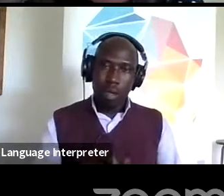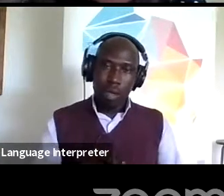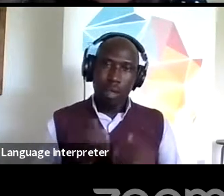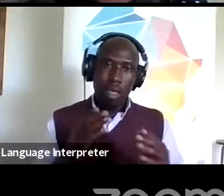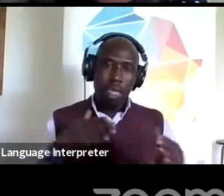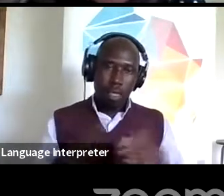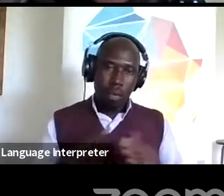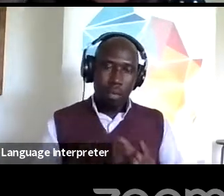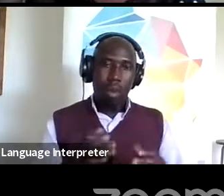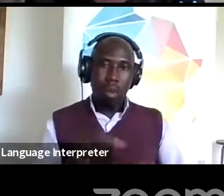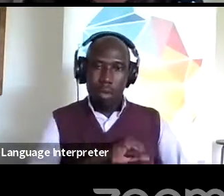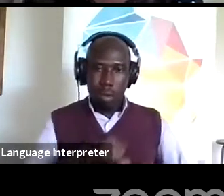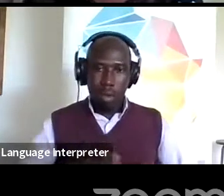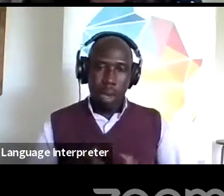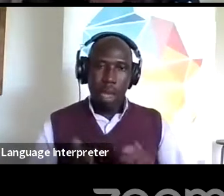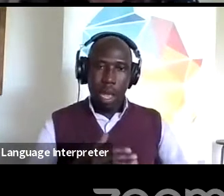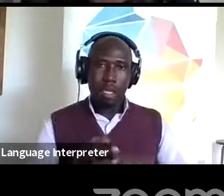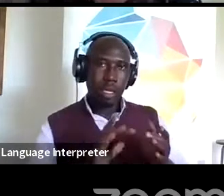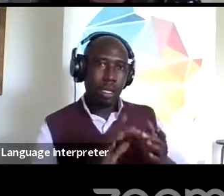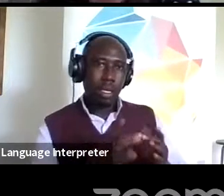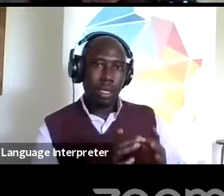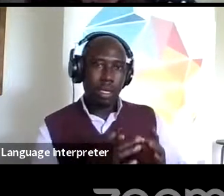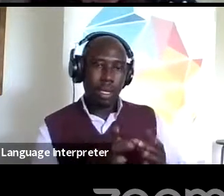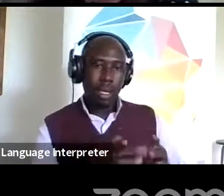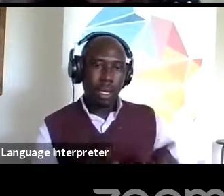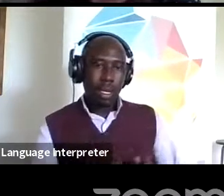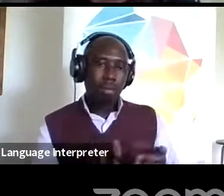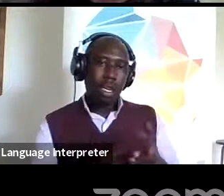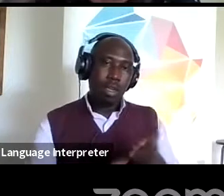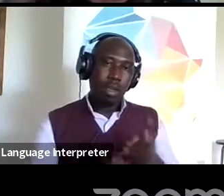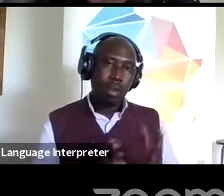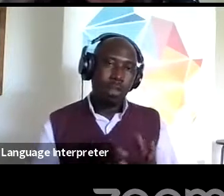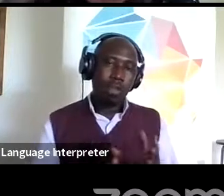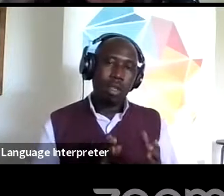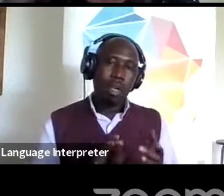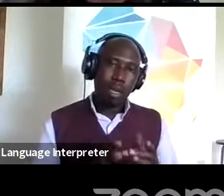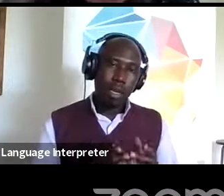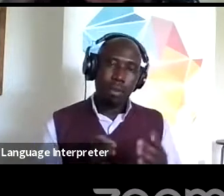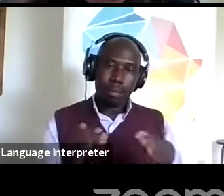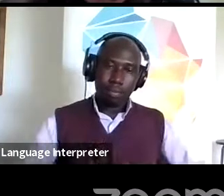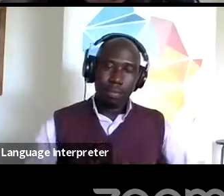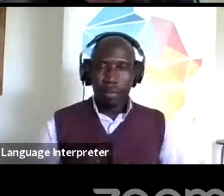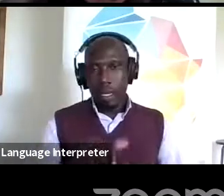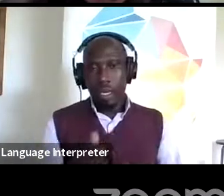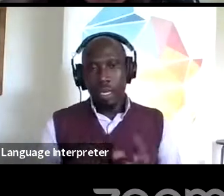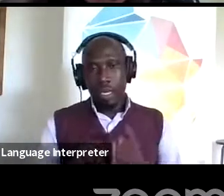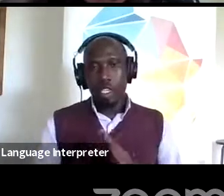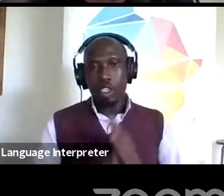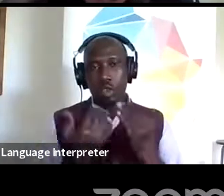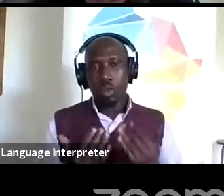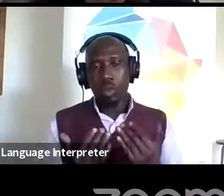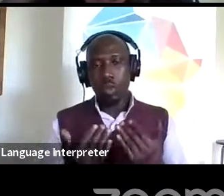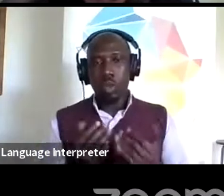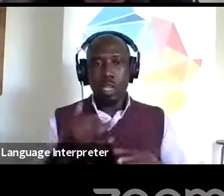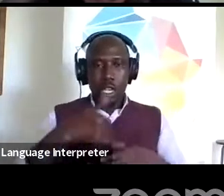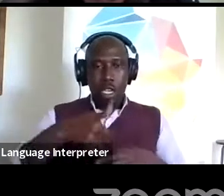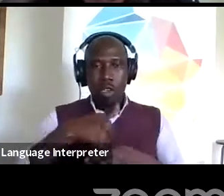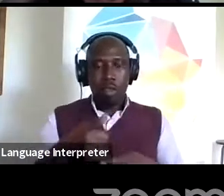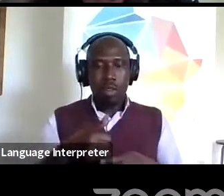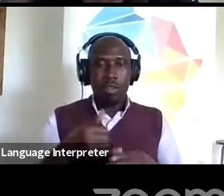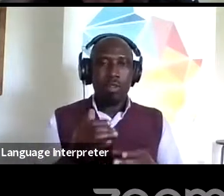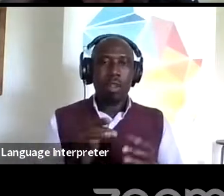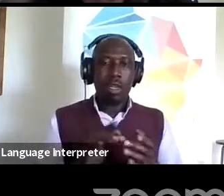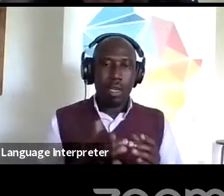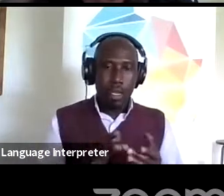women's access to the internet and women's use of the internet. Another issue also was the Inclusive Internet